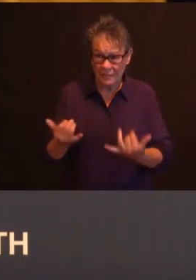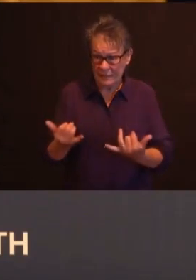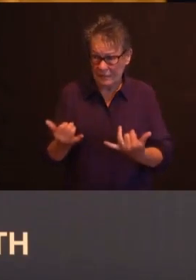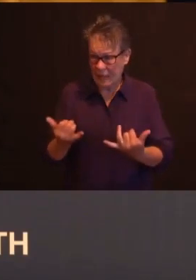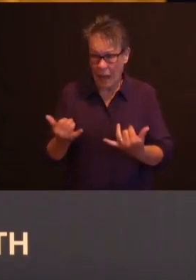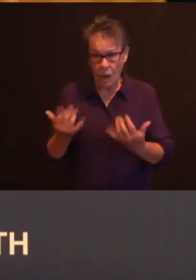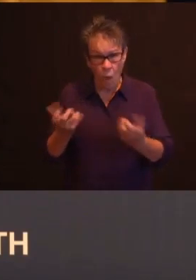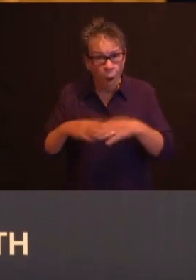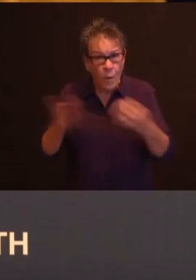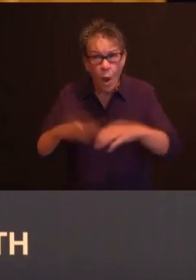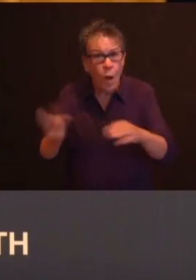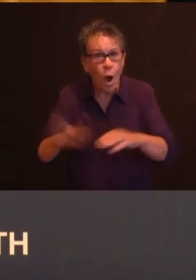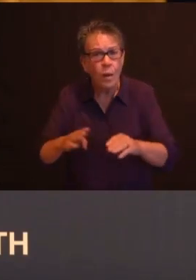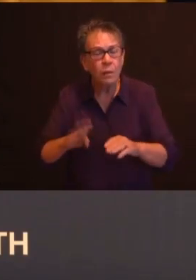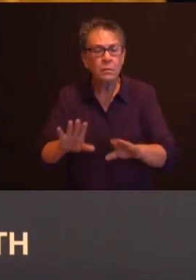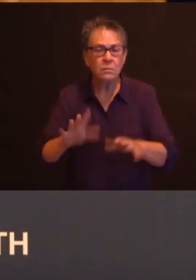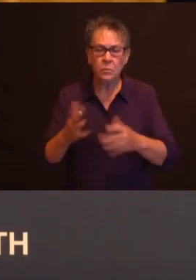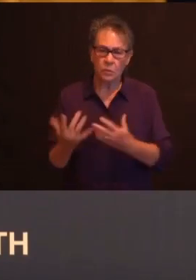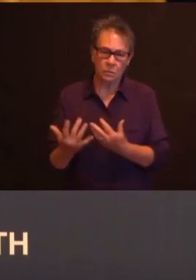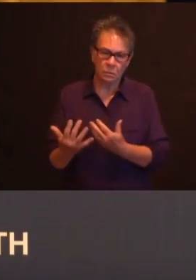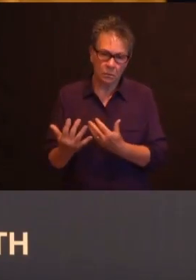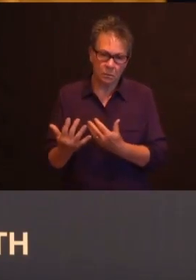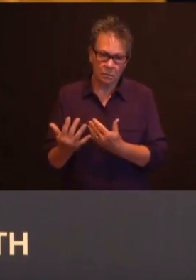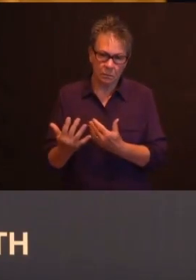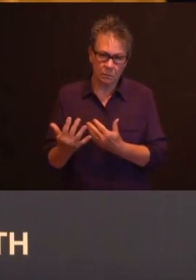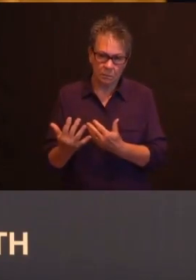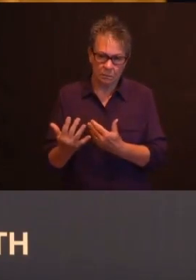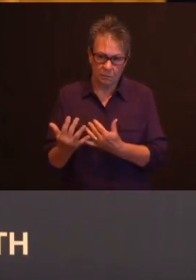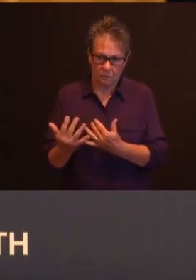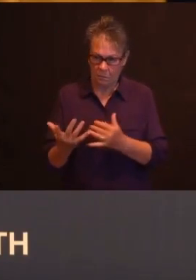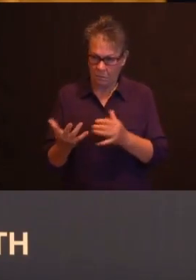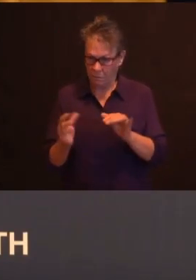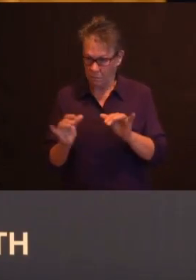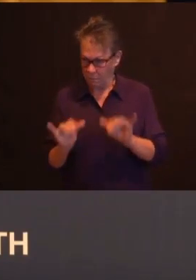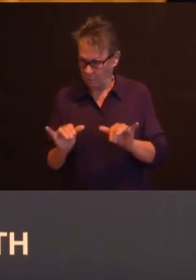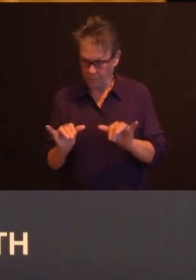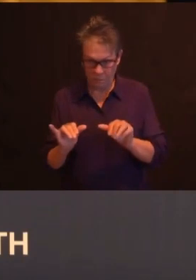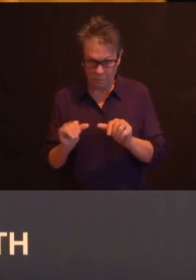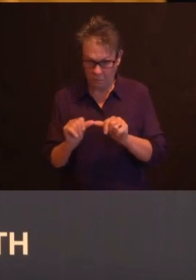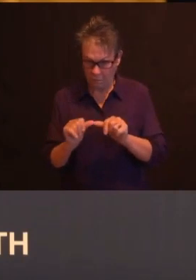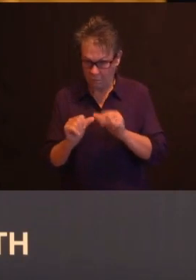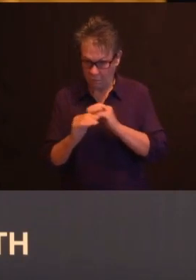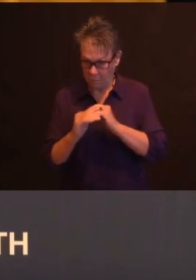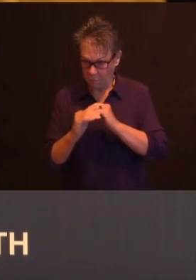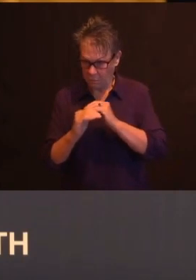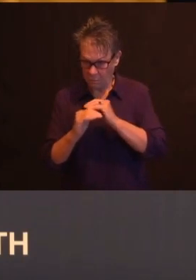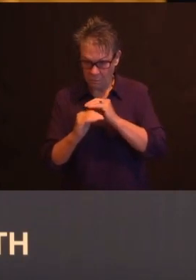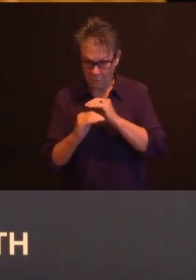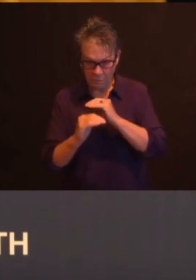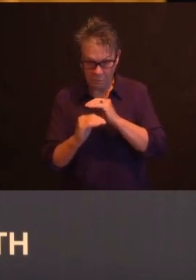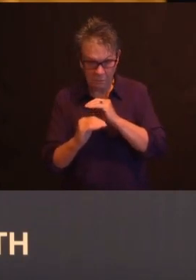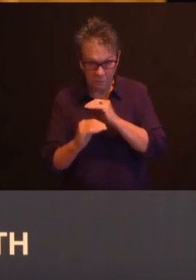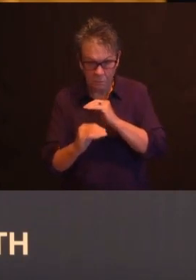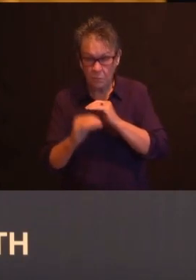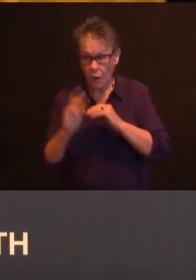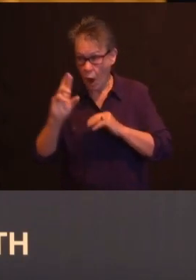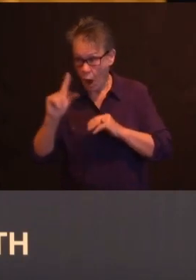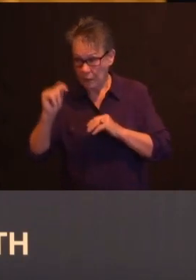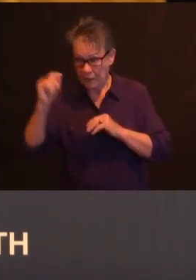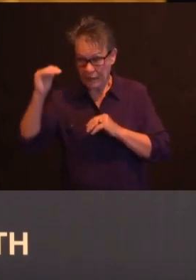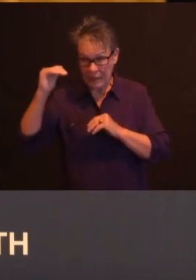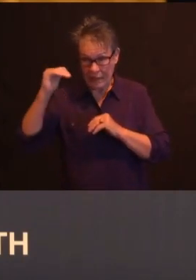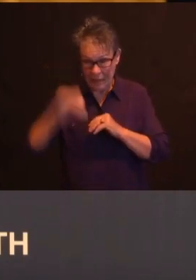we are now, and my guess is we're going to be there for a bit. If we see these numbers, particularly the RT, go down again precipitously, and the